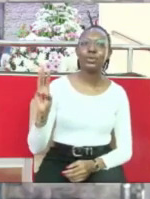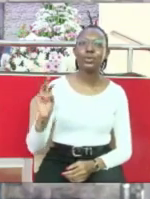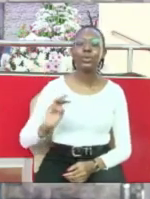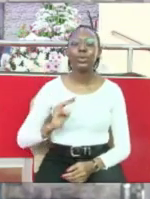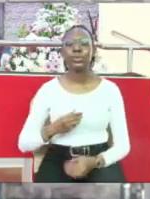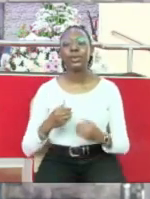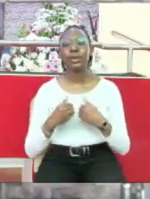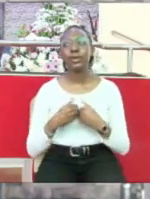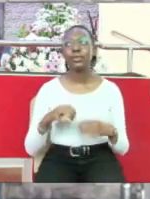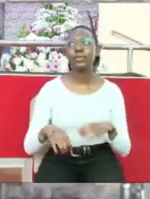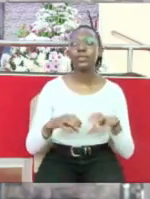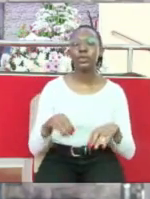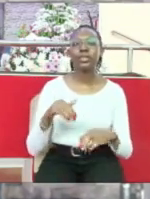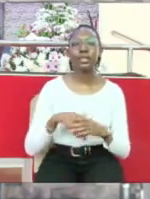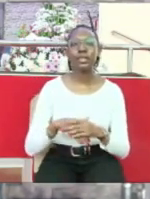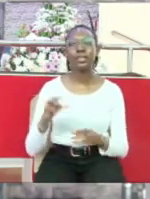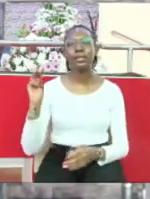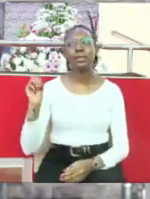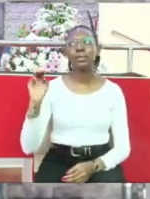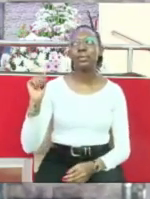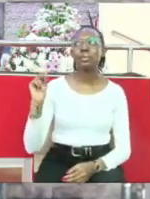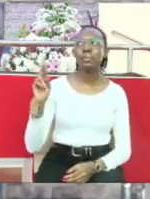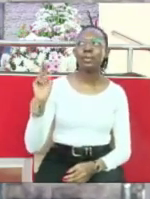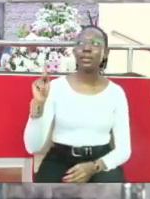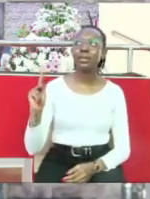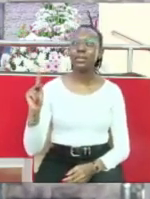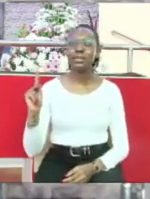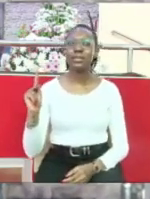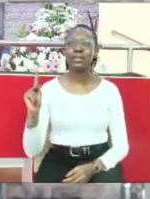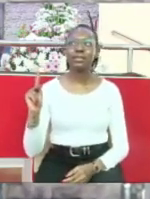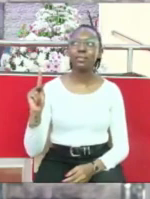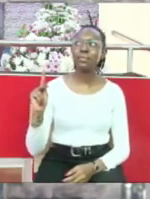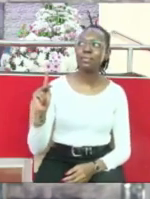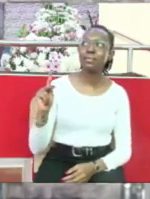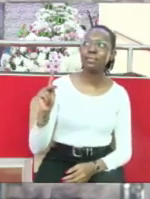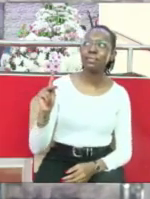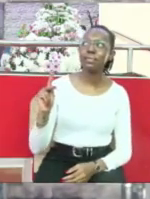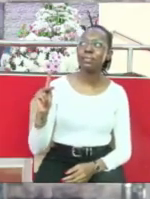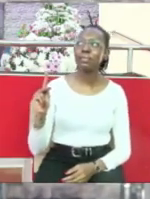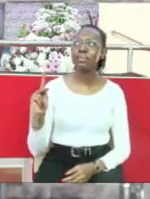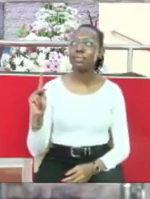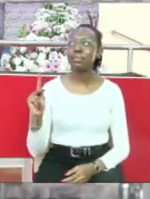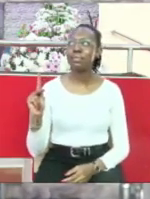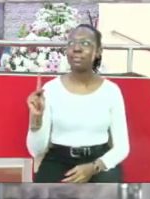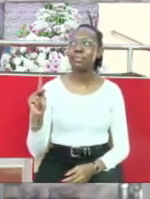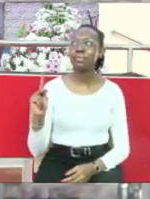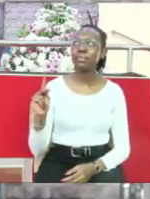mwana punda. Lakini Mariko, forgets about the mother, goes to the colt, and why Jesus needed the